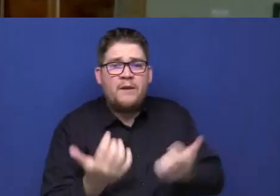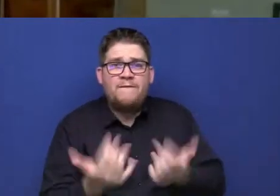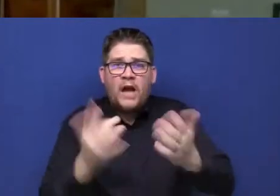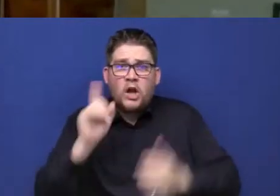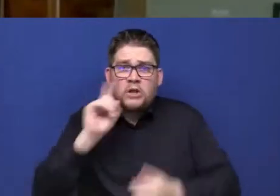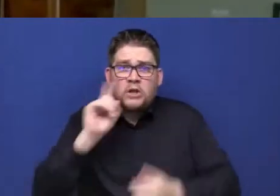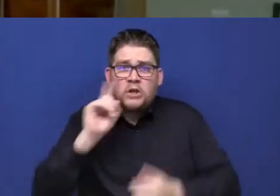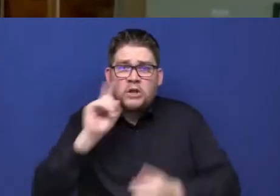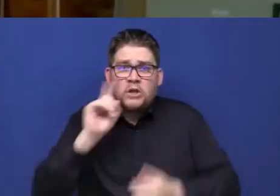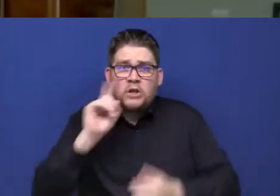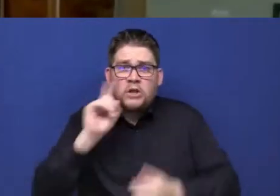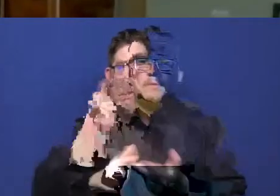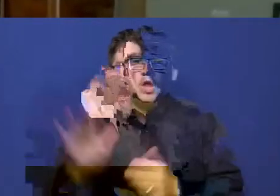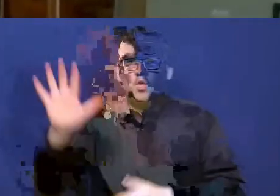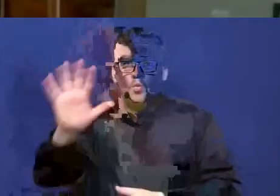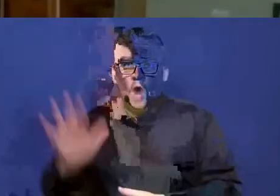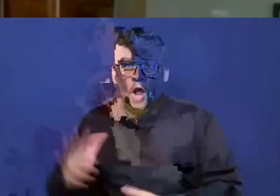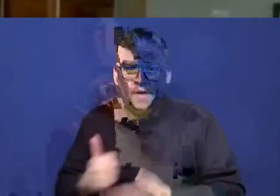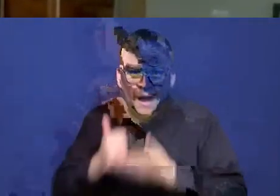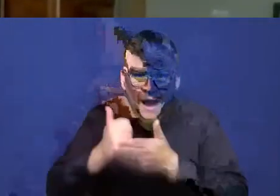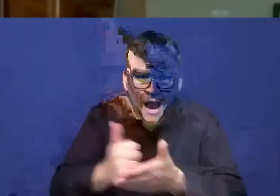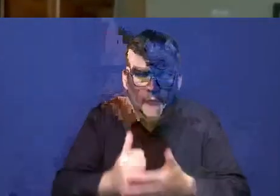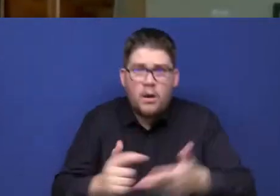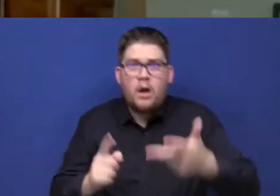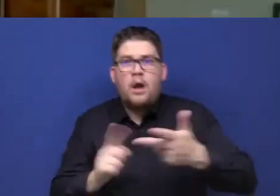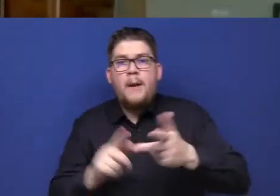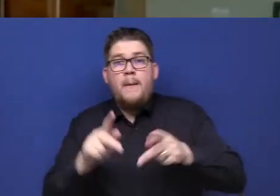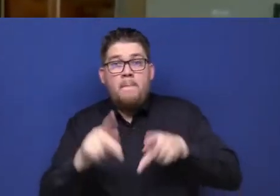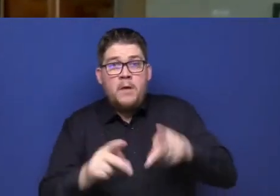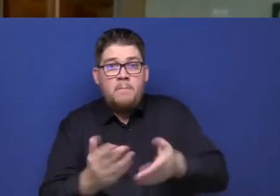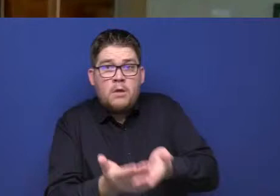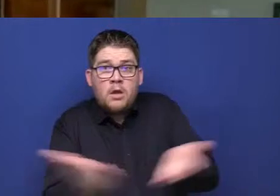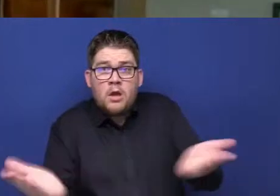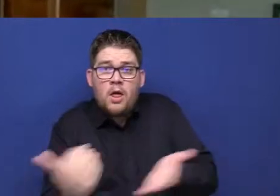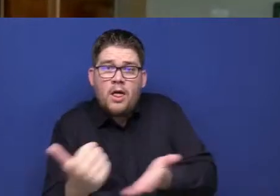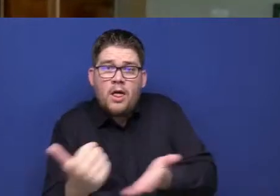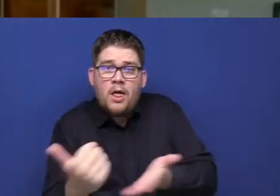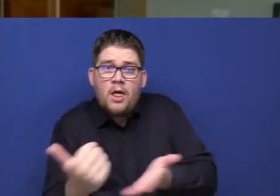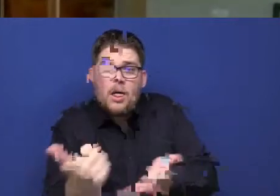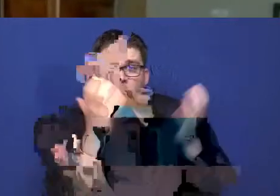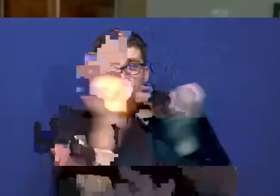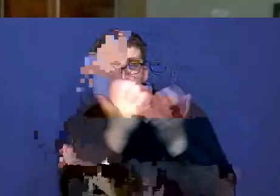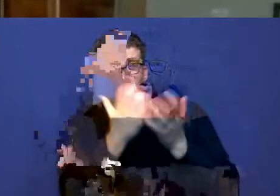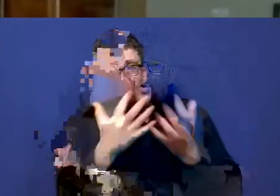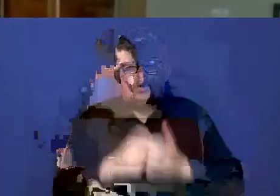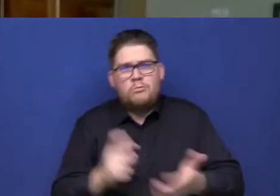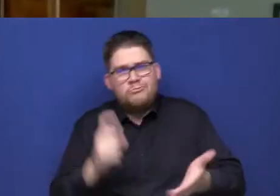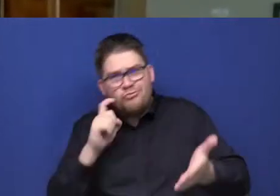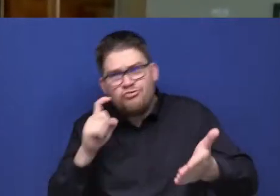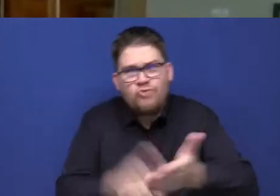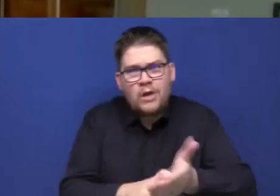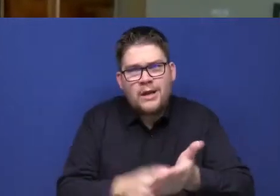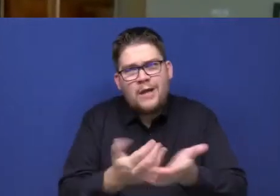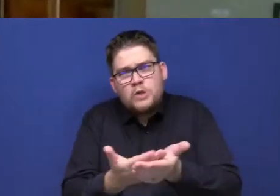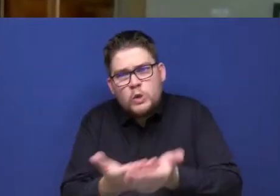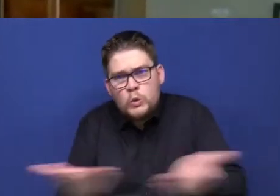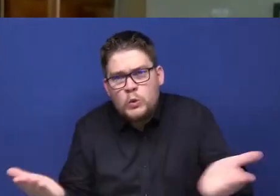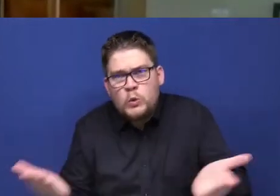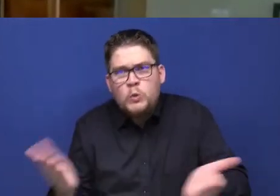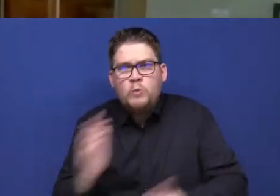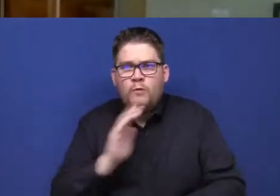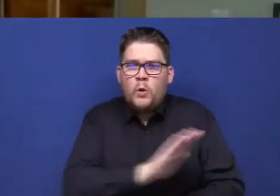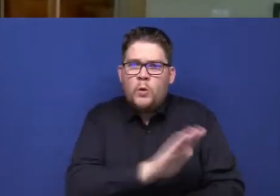quite often we forget to sort of talk about the big win. So I just wanted to spend a second on that. So thanks for bringing it up. Glad you